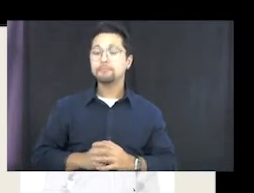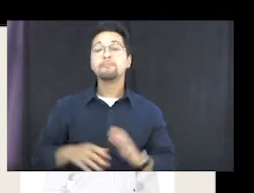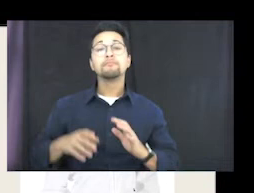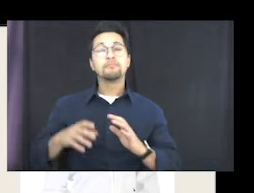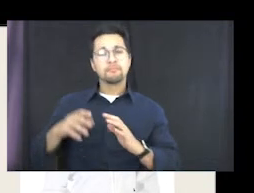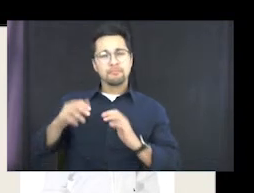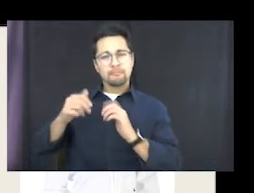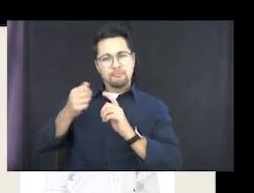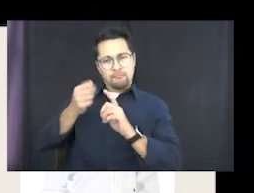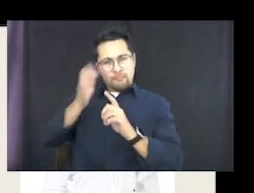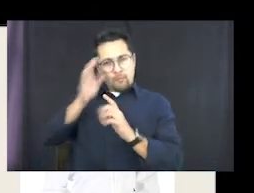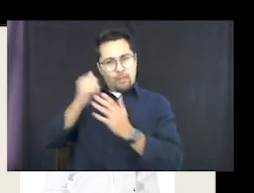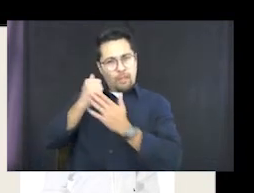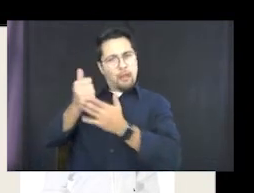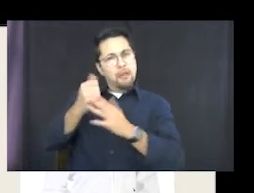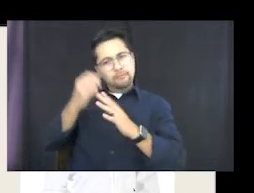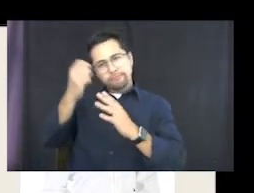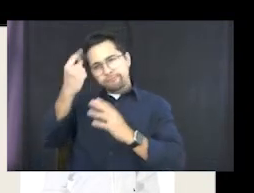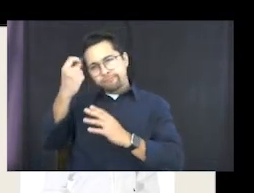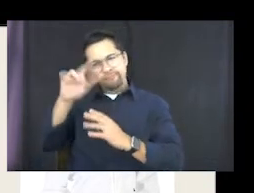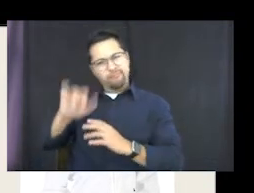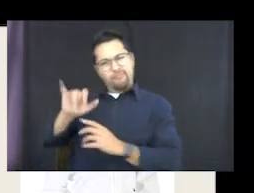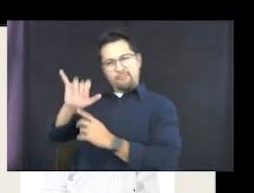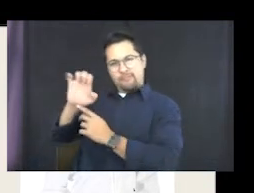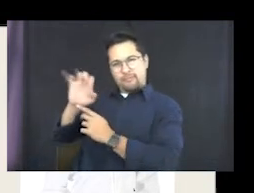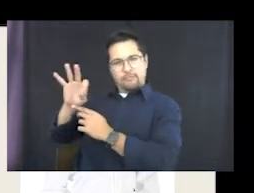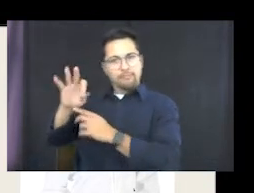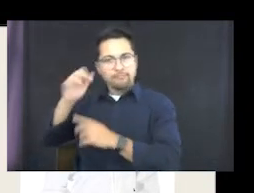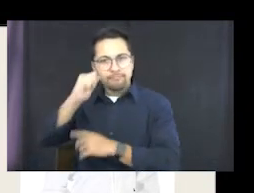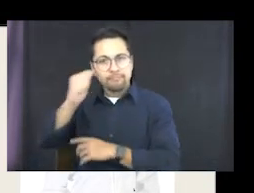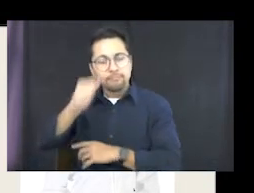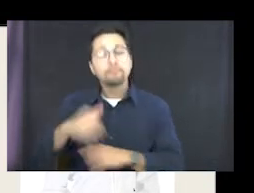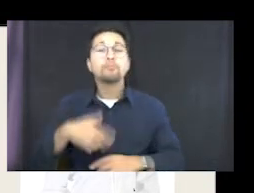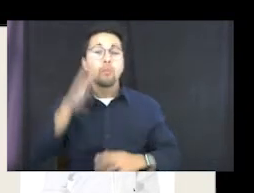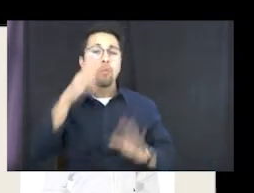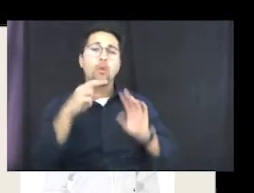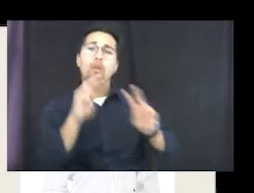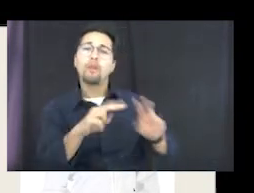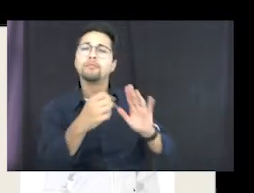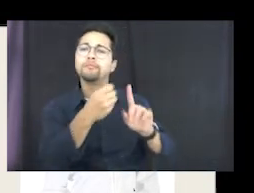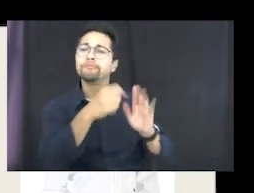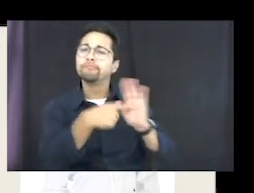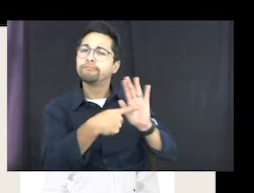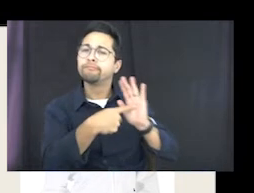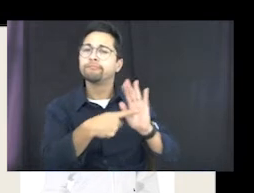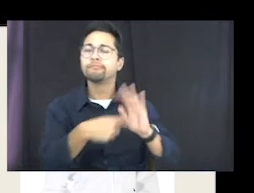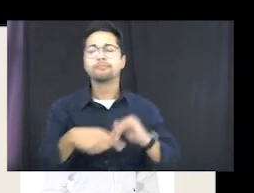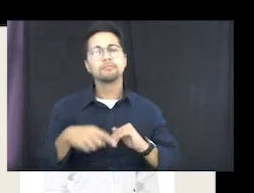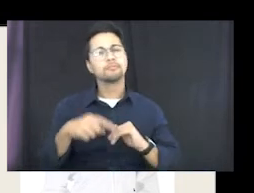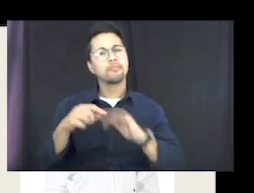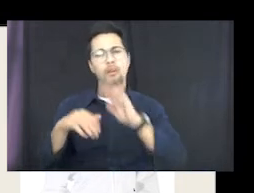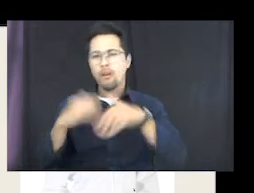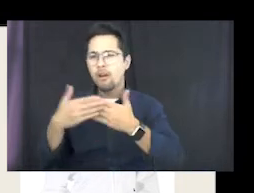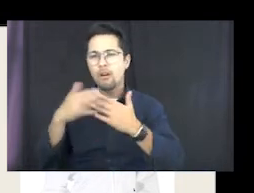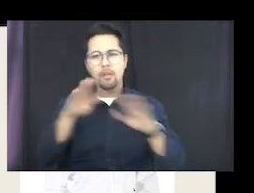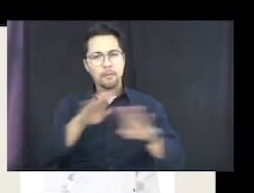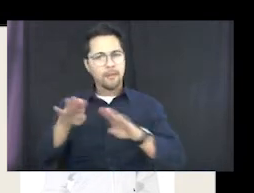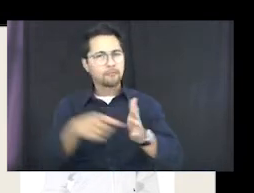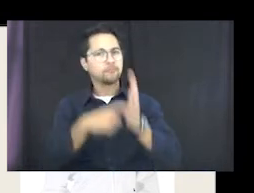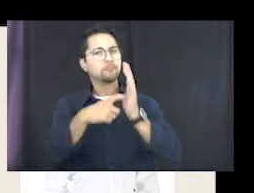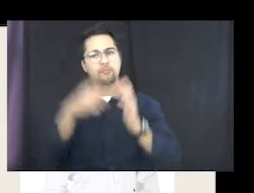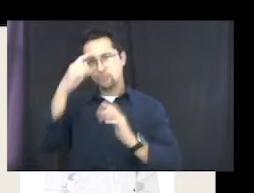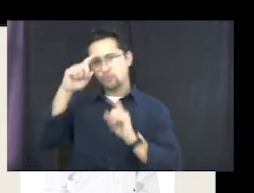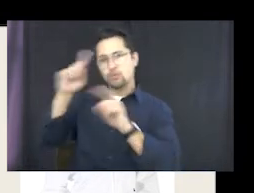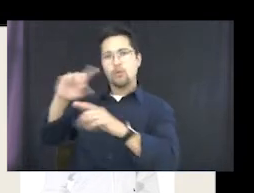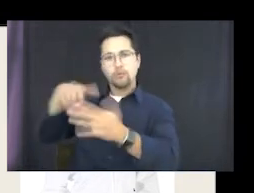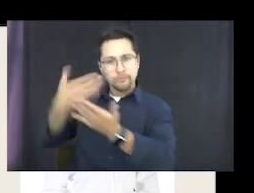To understand how we use executive functioning skills every day, let's look at an example by looking at all of the behaviors it takes to make it to the